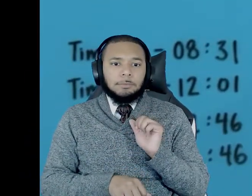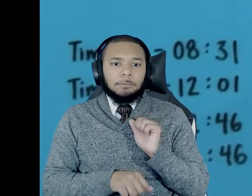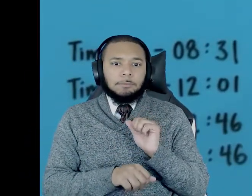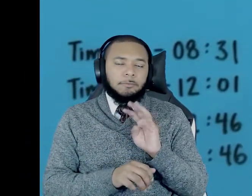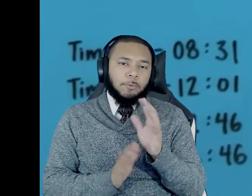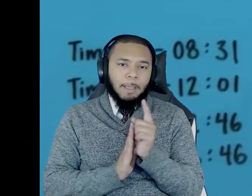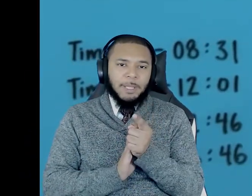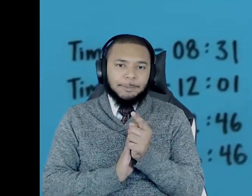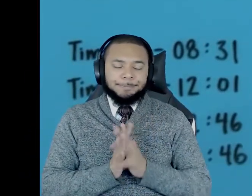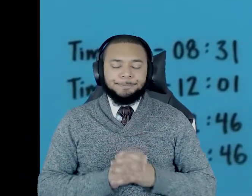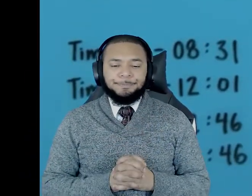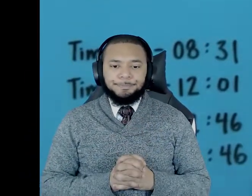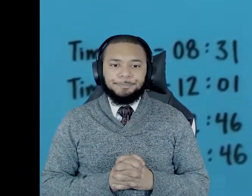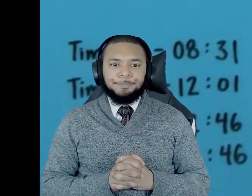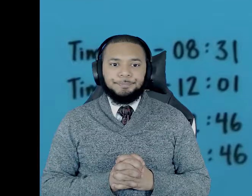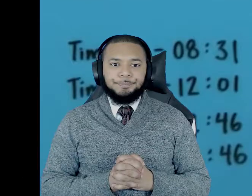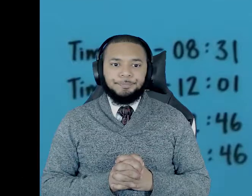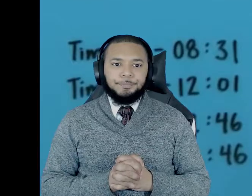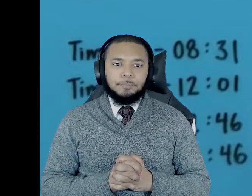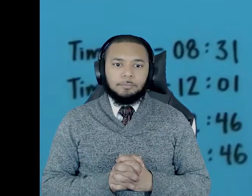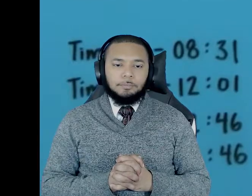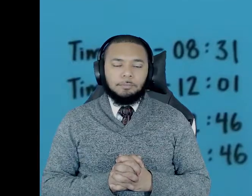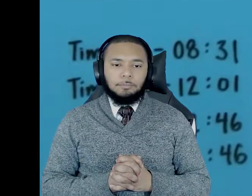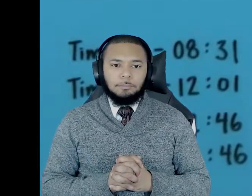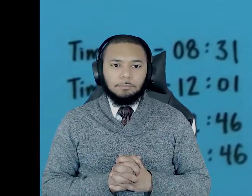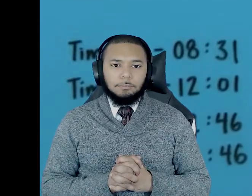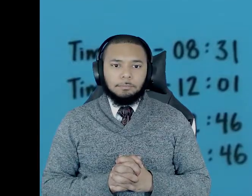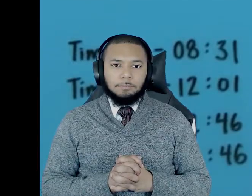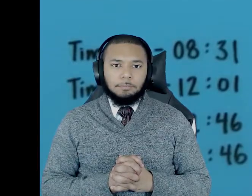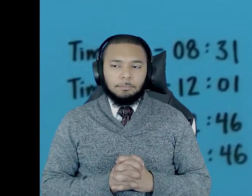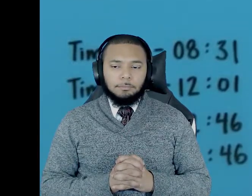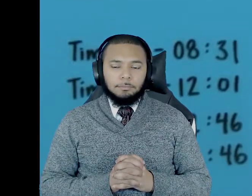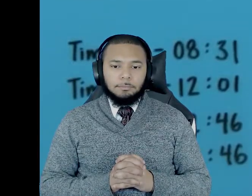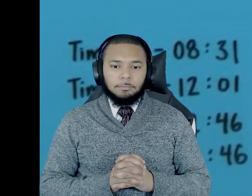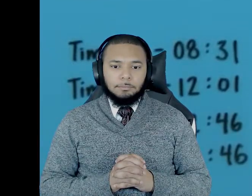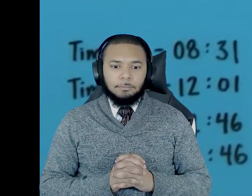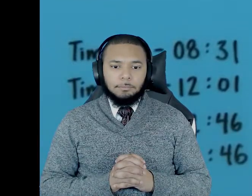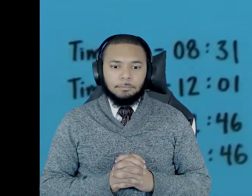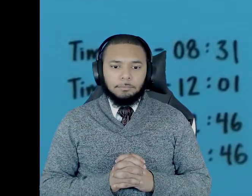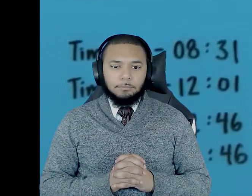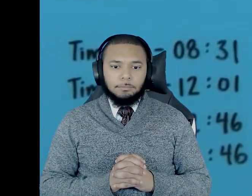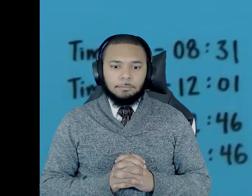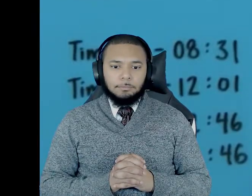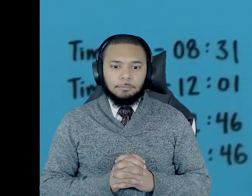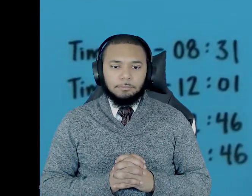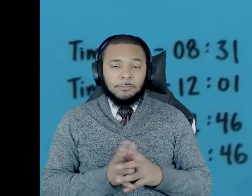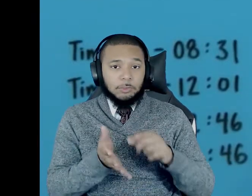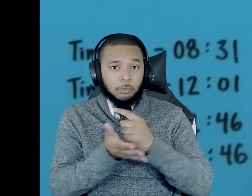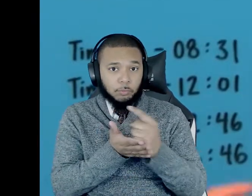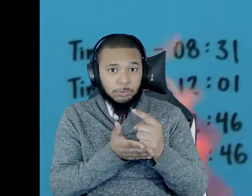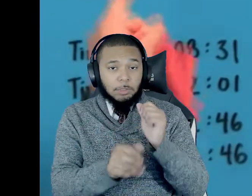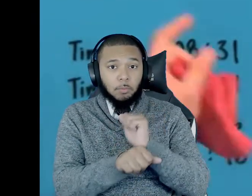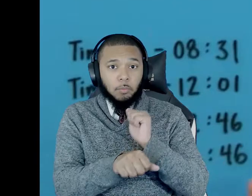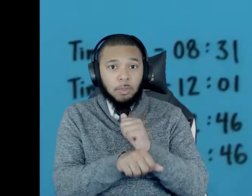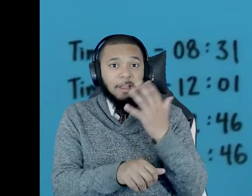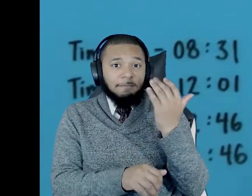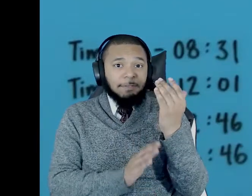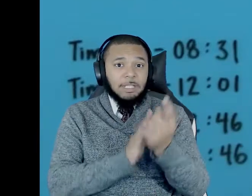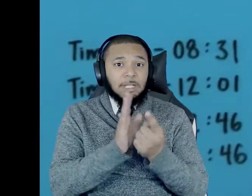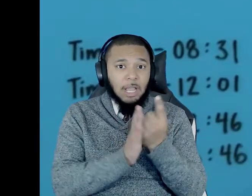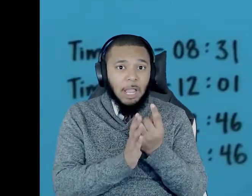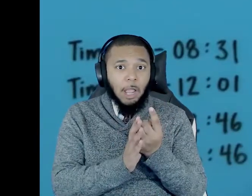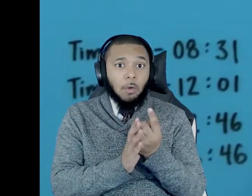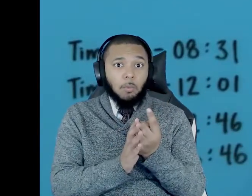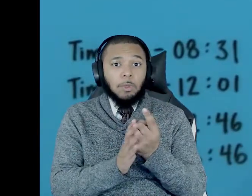Superb. All right, so we got 15 hours, 45 minutes worked that week. And this is a